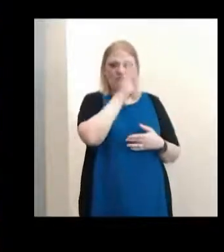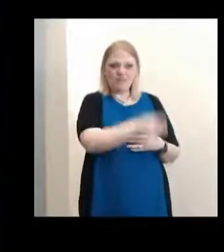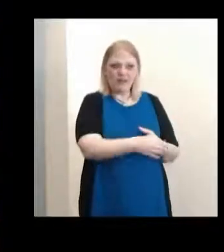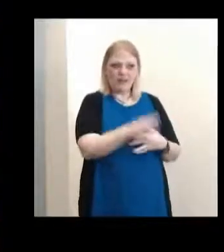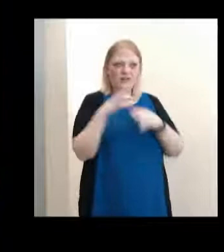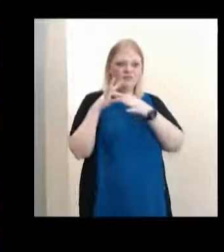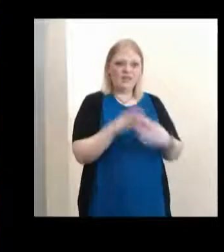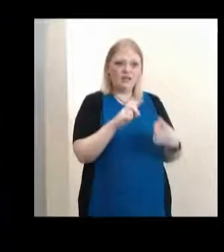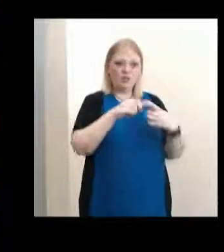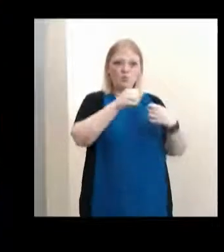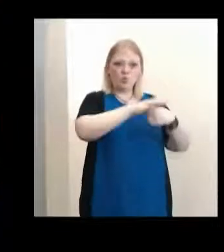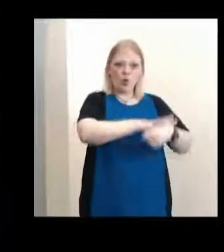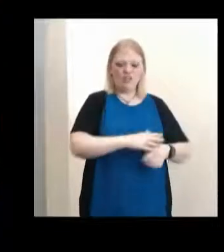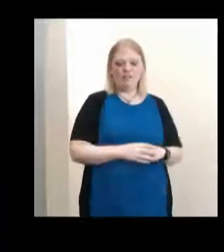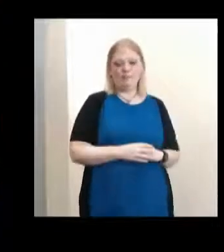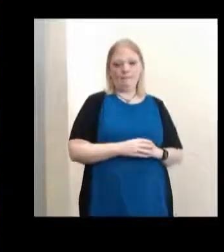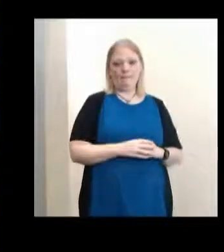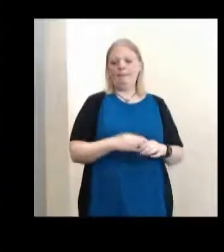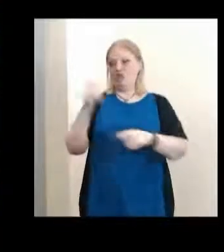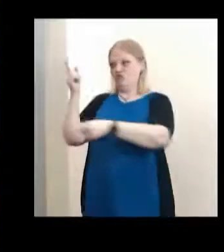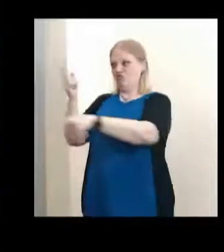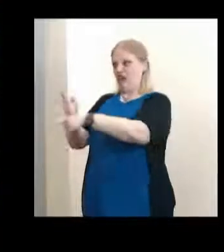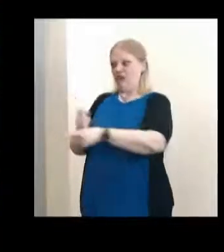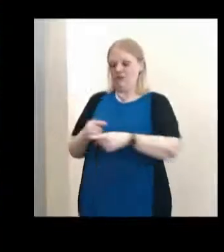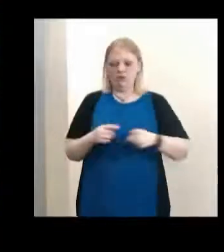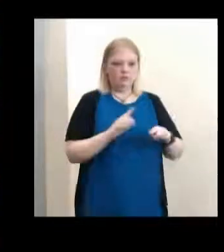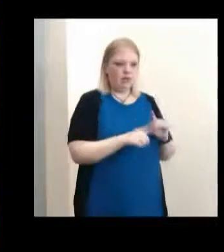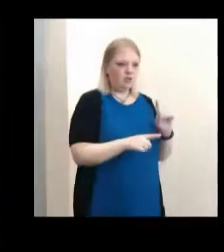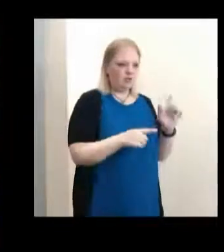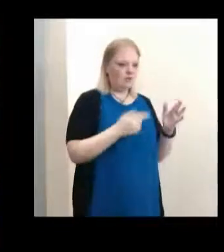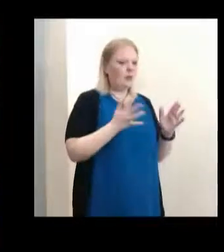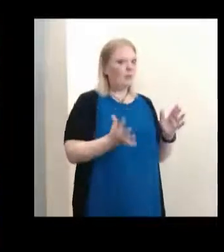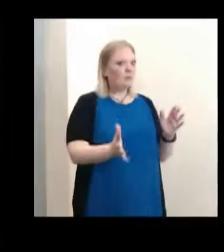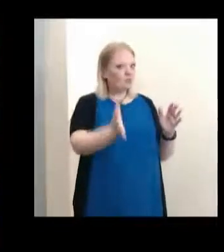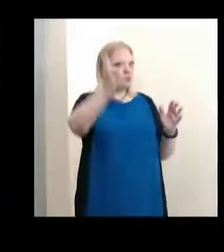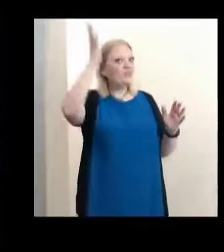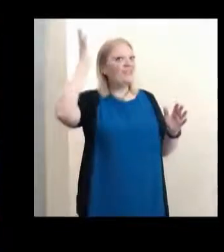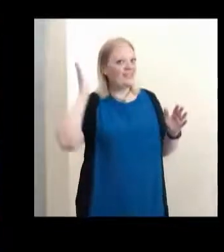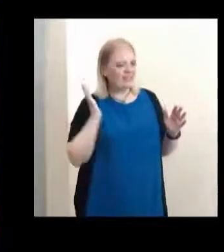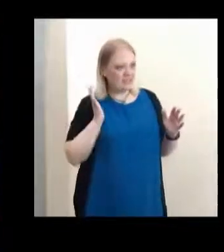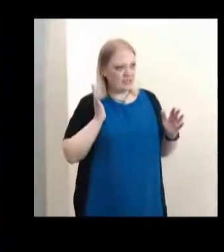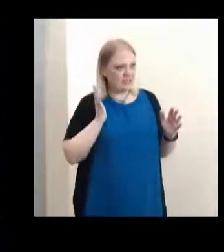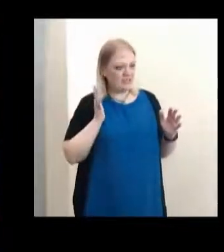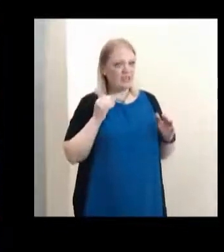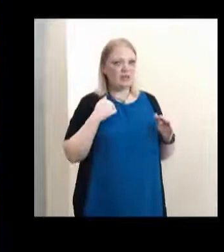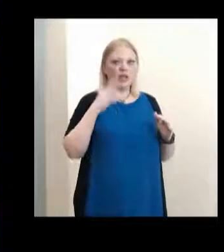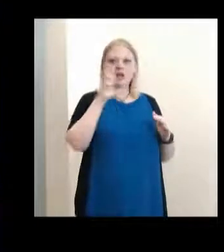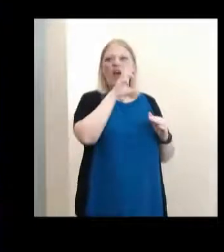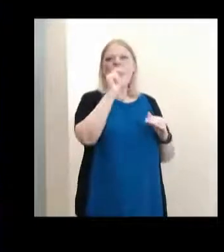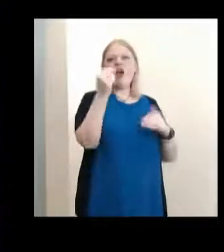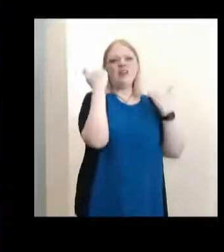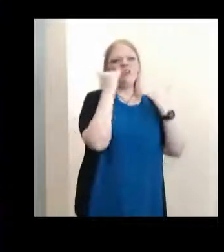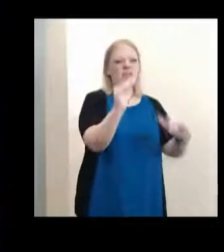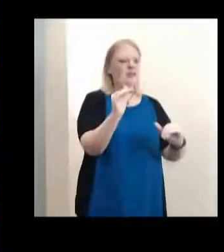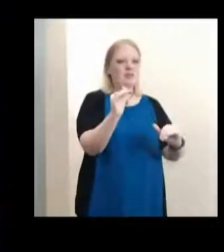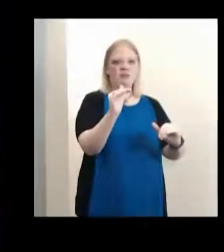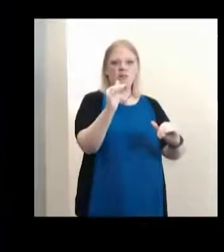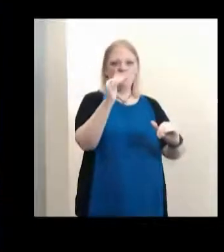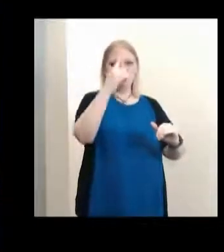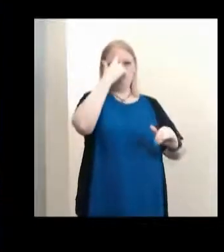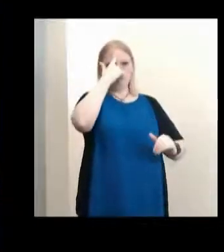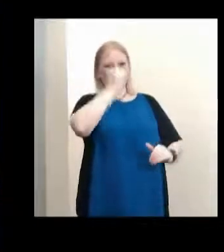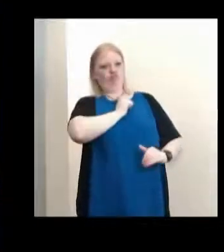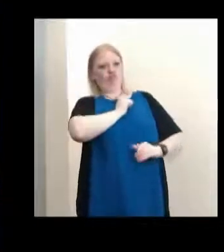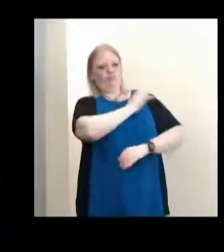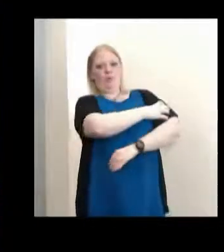to COVID. Right. Previously, I had unlimited carte blanche power. I will not deny that. And